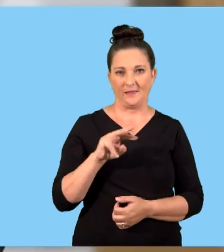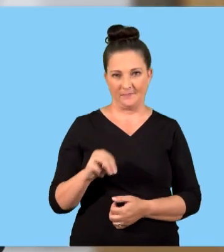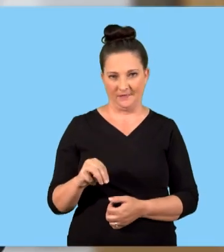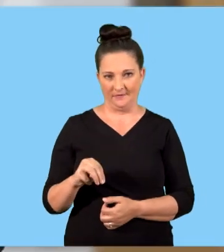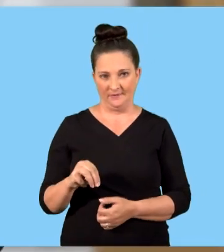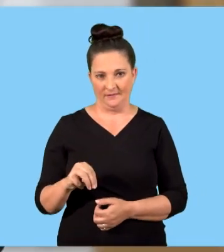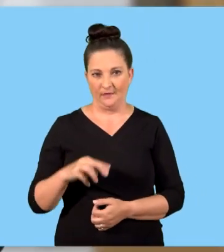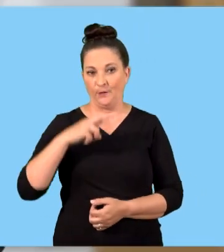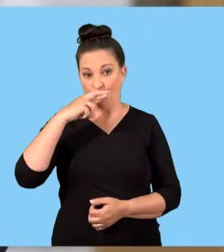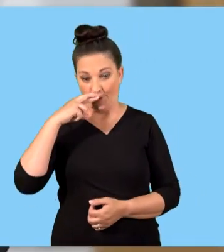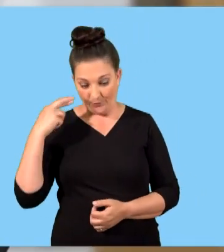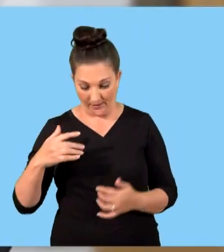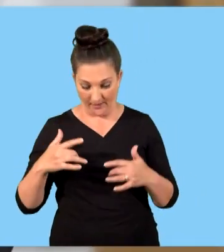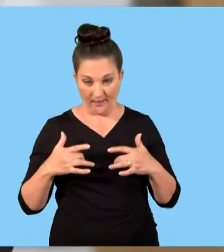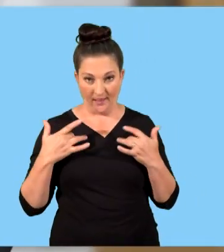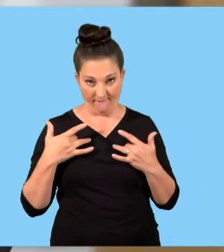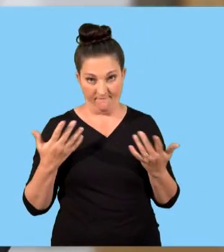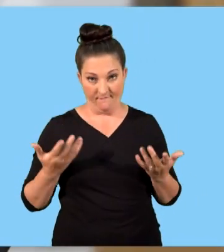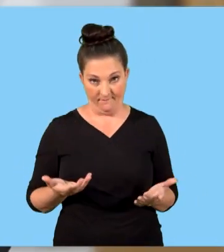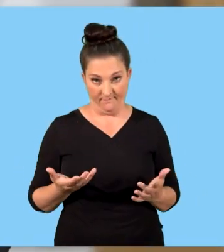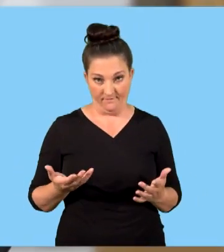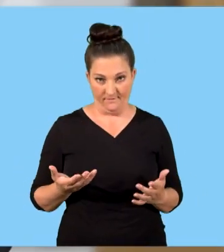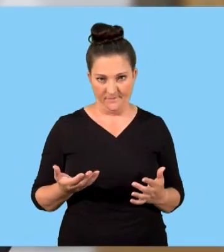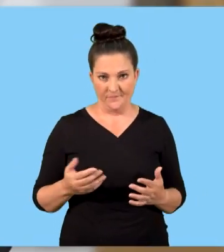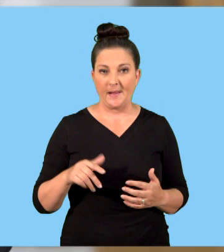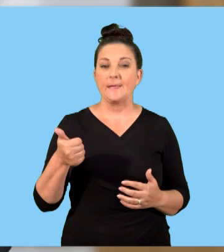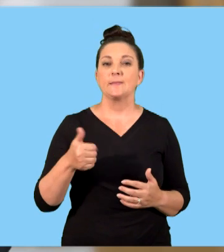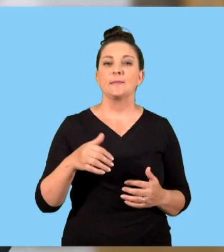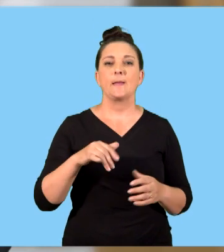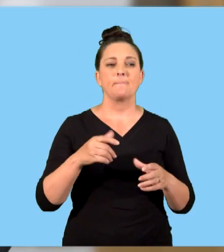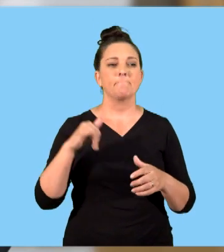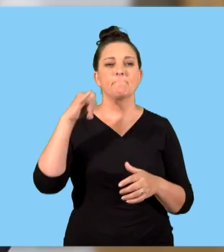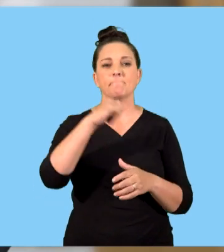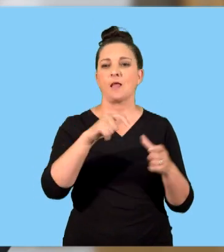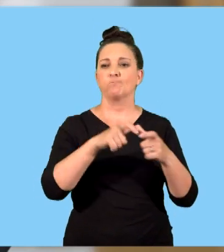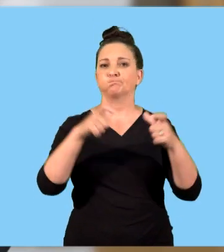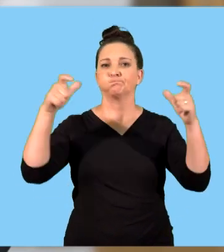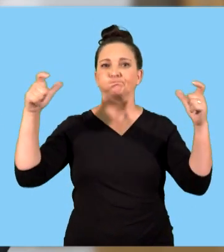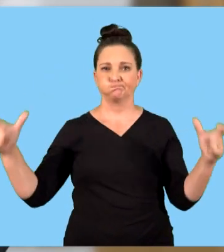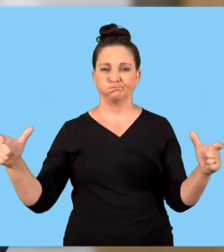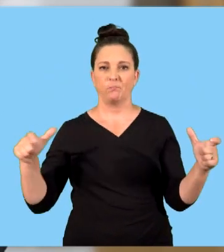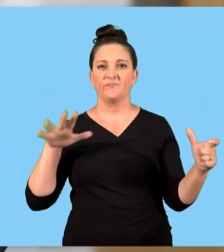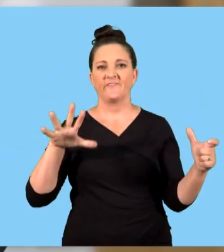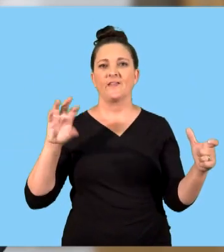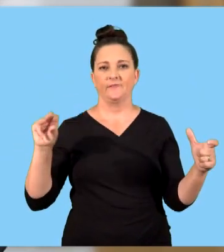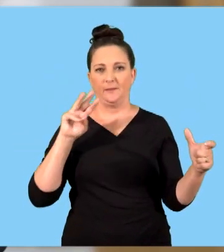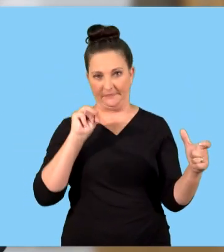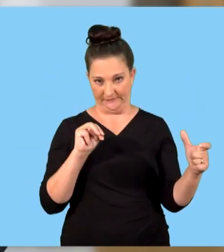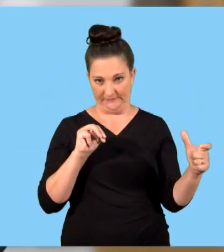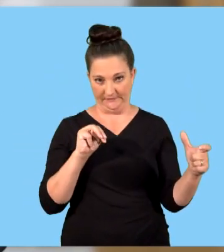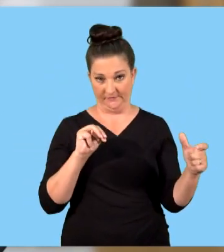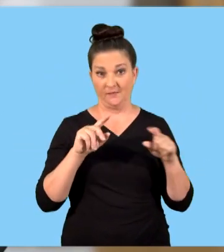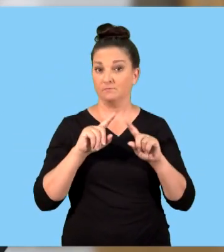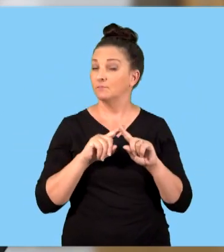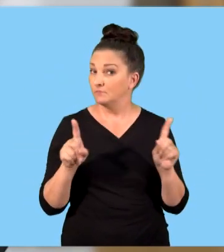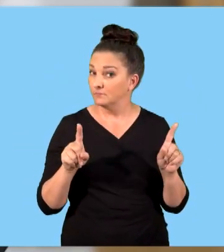basically, what we are saying is that in real life, the actual length of the plane is 250 meters or 50 meters